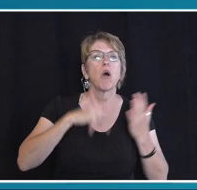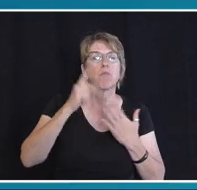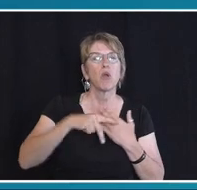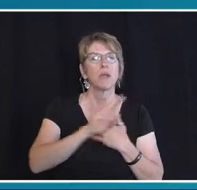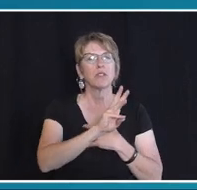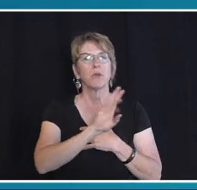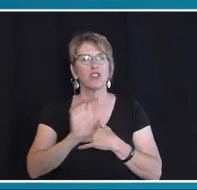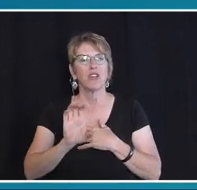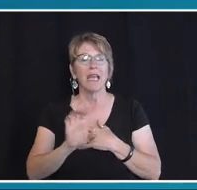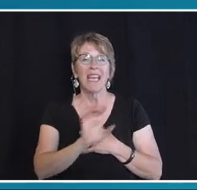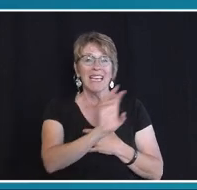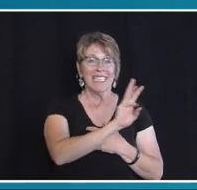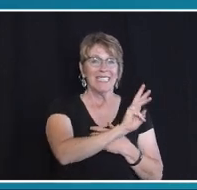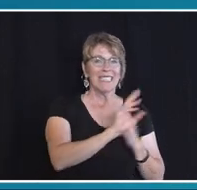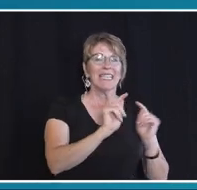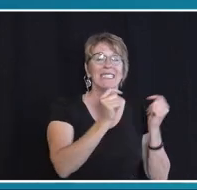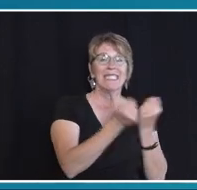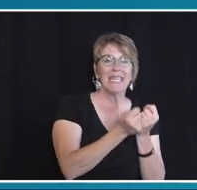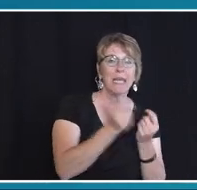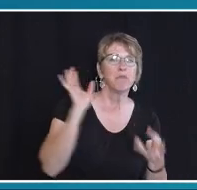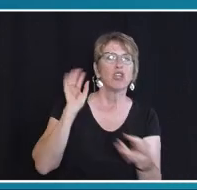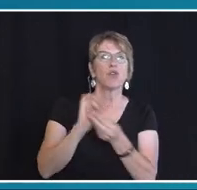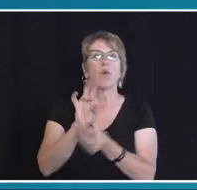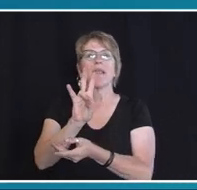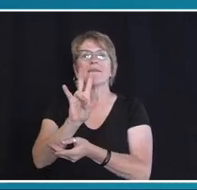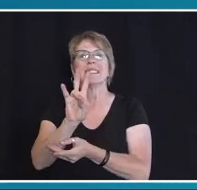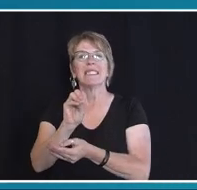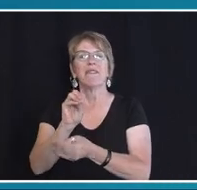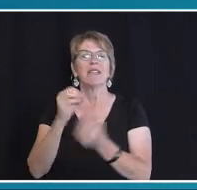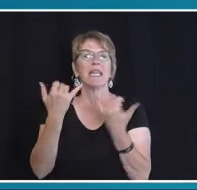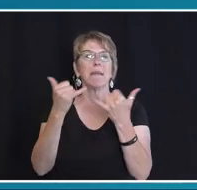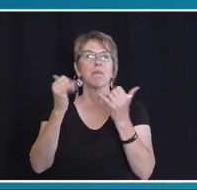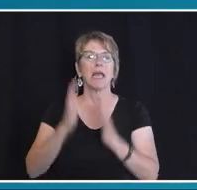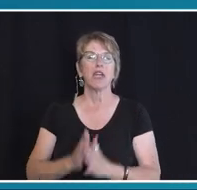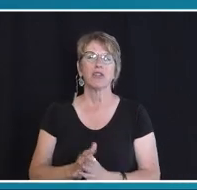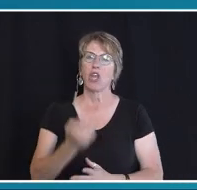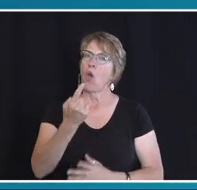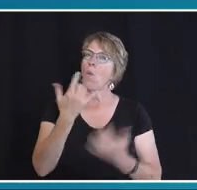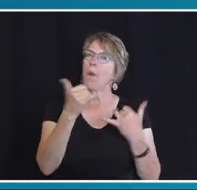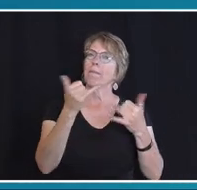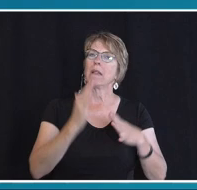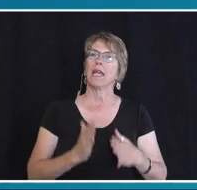six teams and more than 70 players. Let's take a look at one player, Ruben, see what he's been up to at